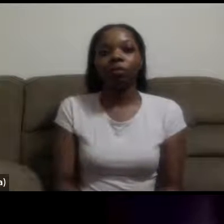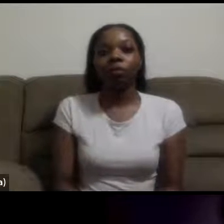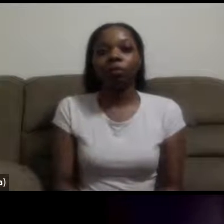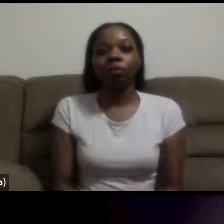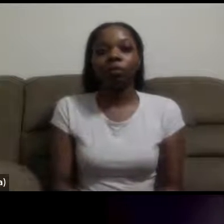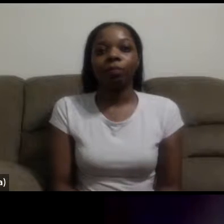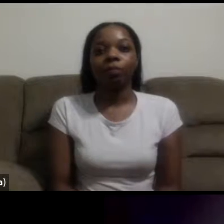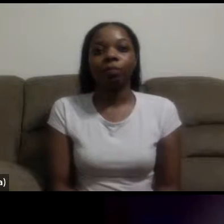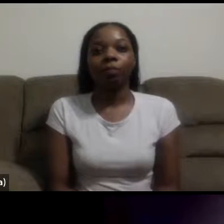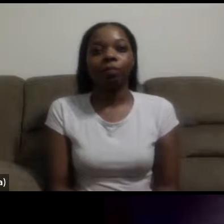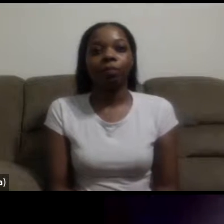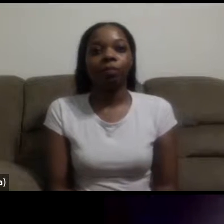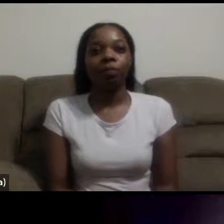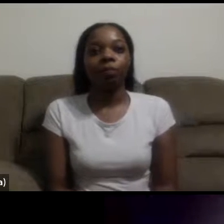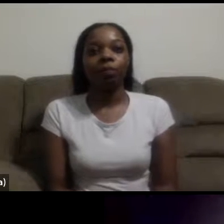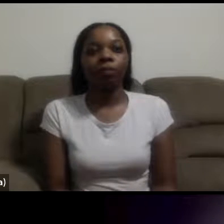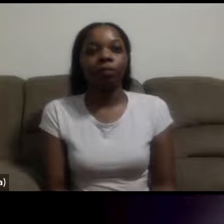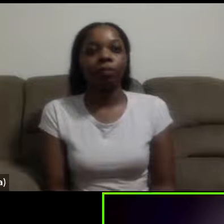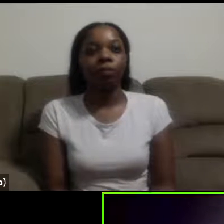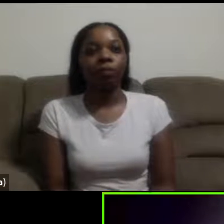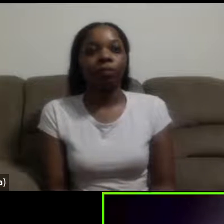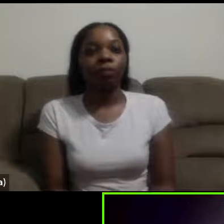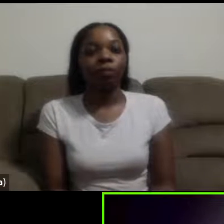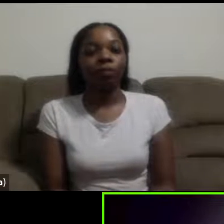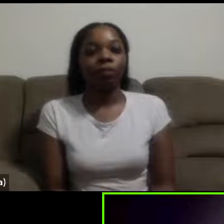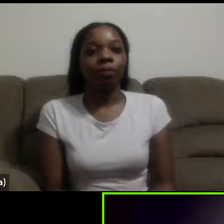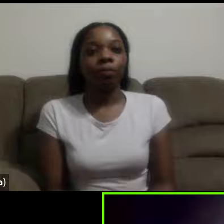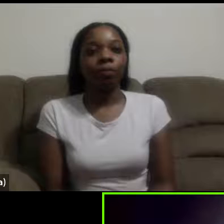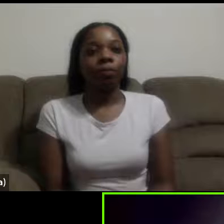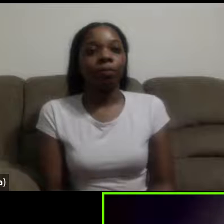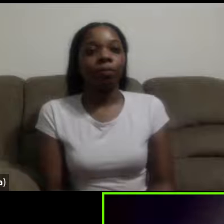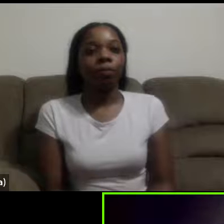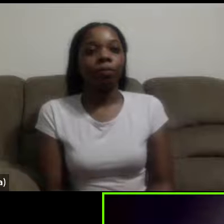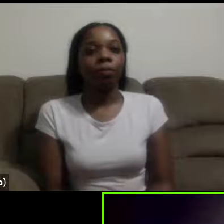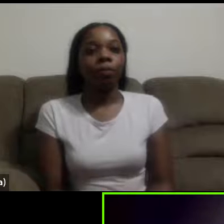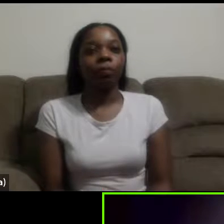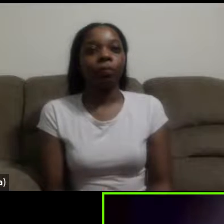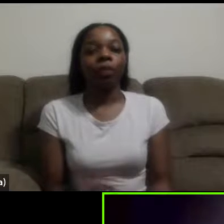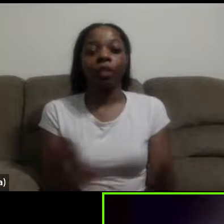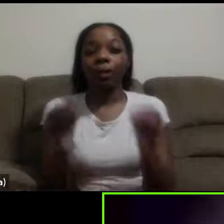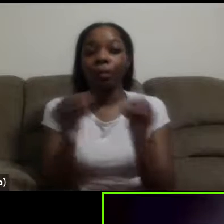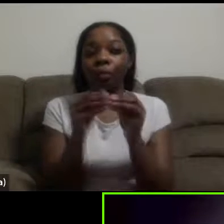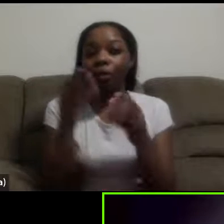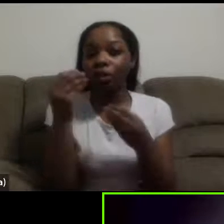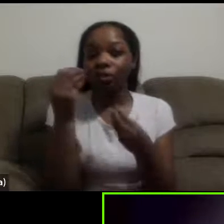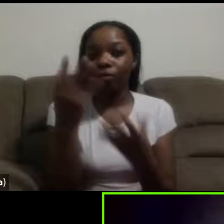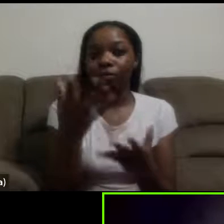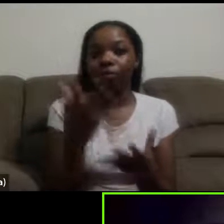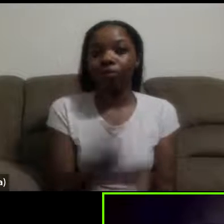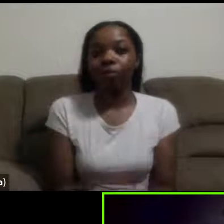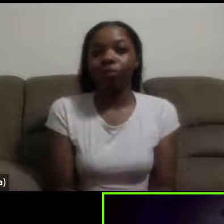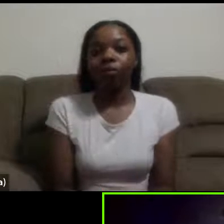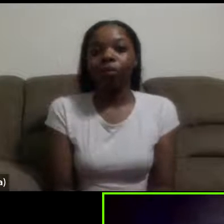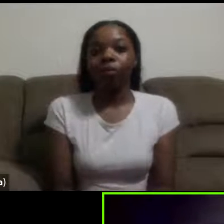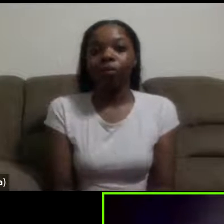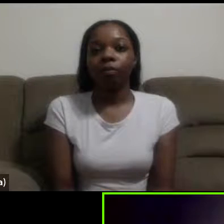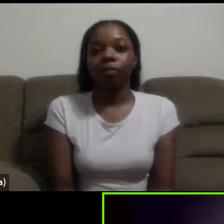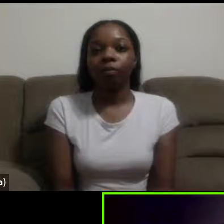Thank you. You're welcome. Does anybody else have any more announcements they'd like to share?